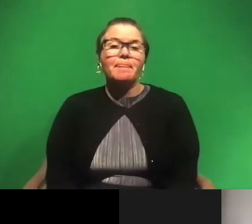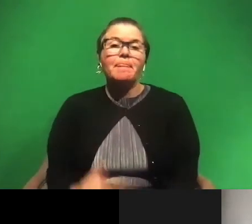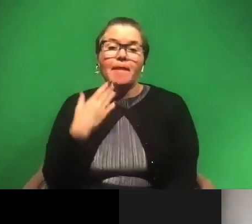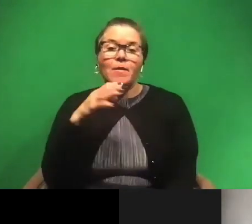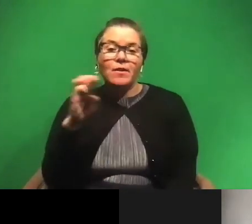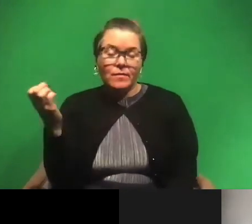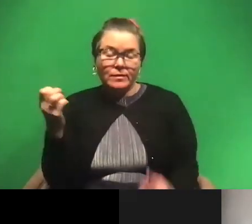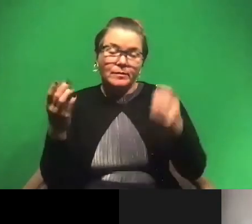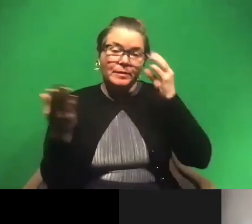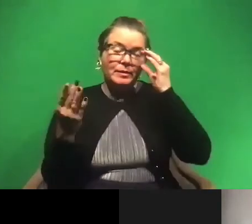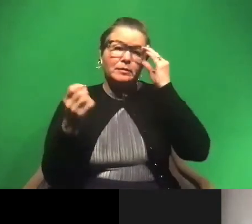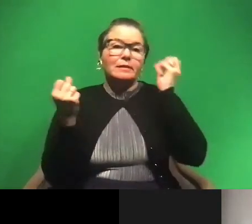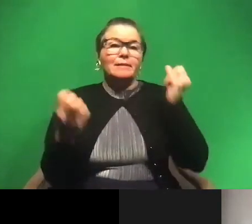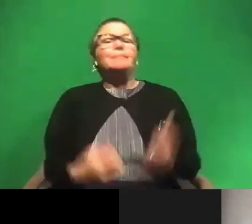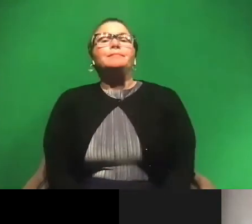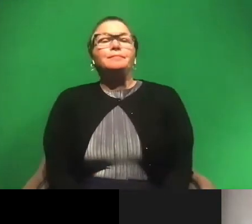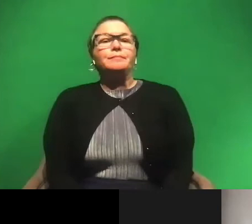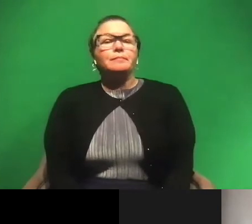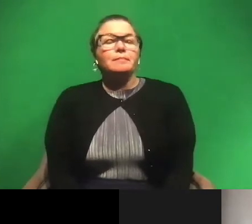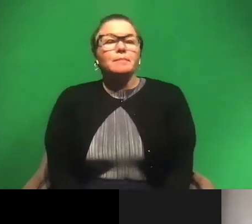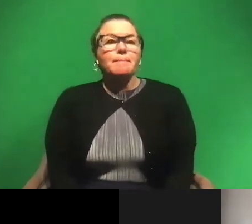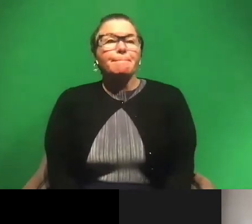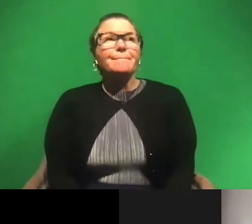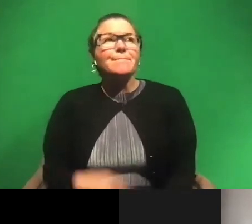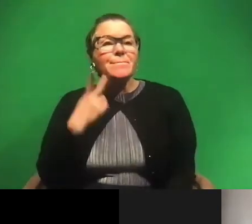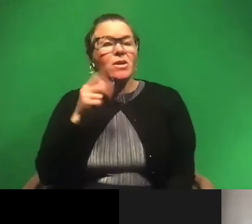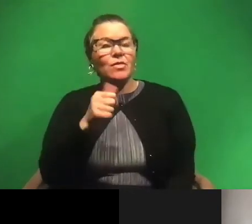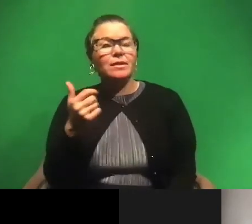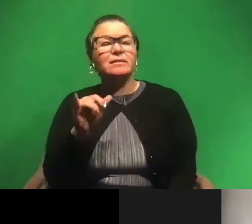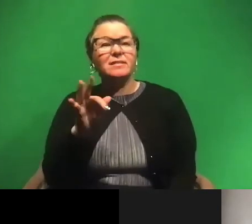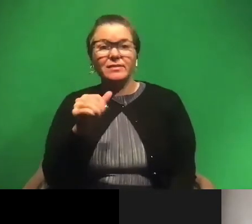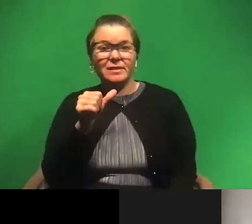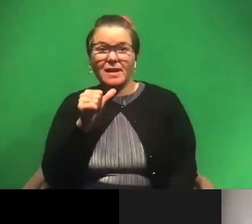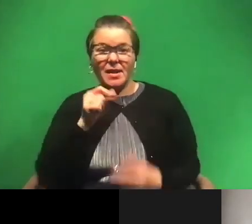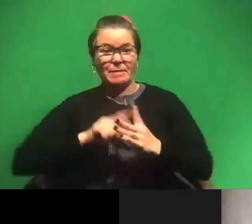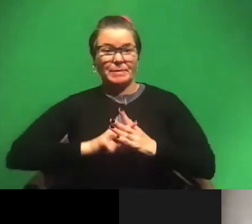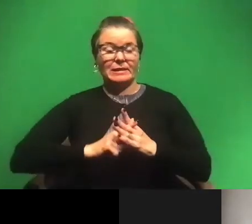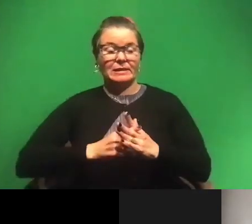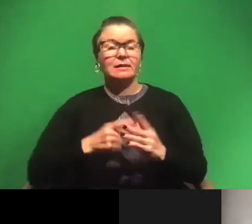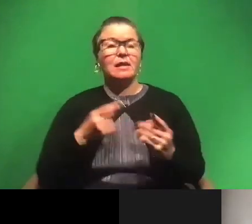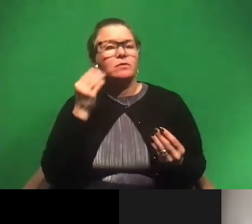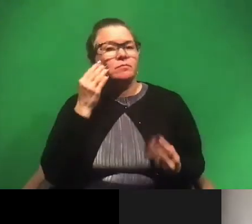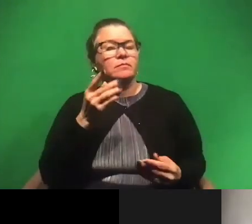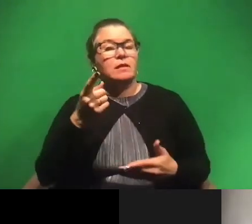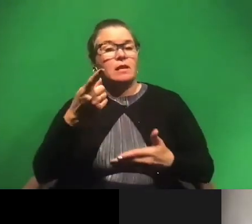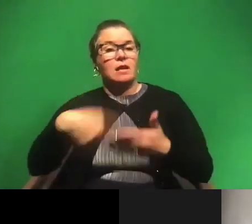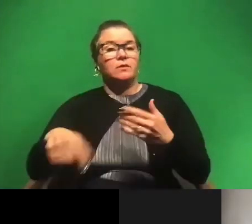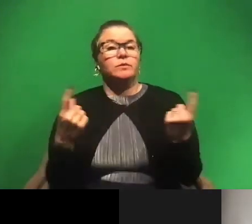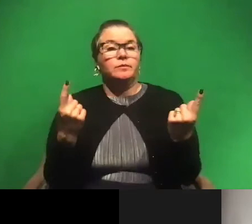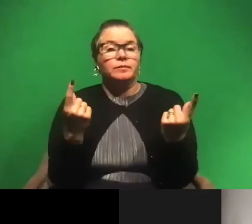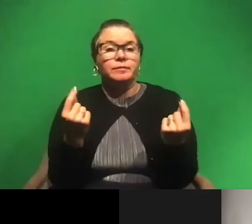you for being with us and signing. Let's see, other stuff. Oh, if you weren't here right at the beginning, let me tell you about the sessions we've got next